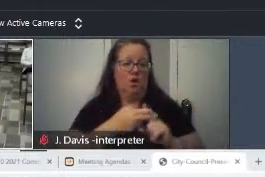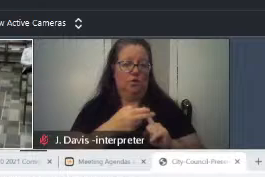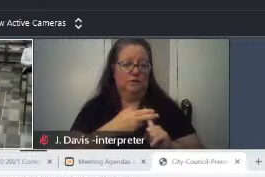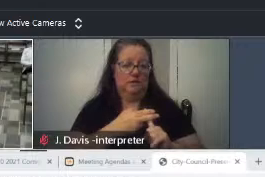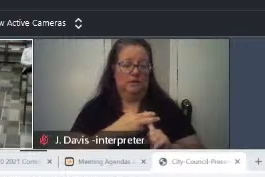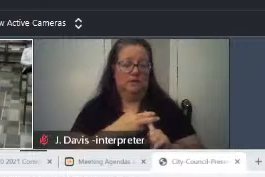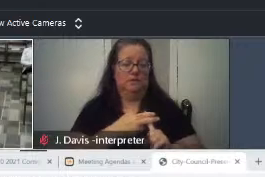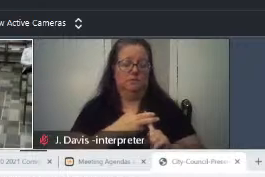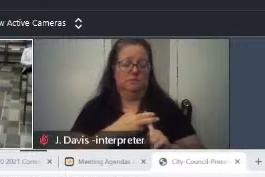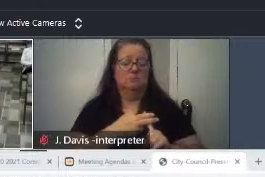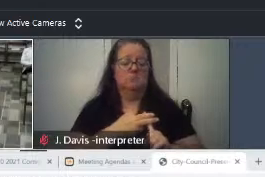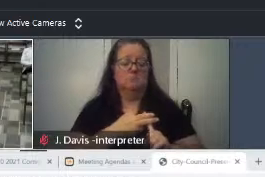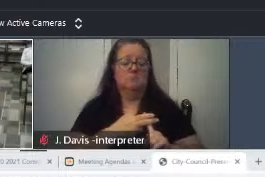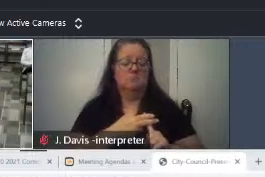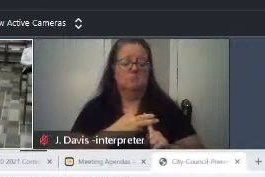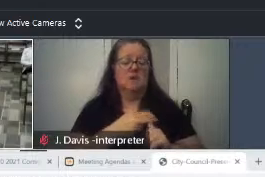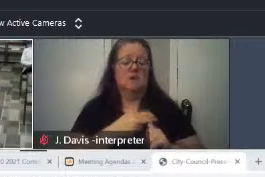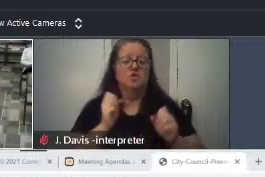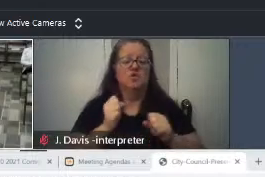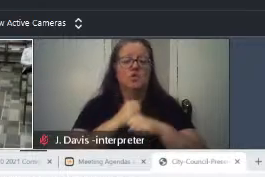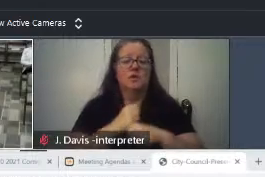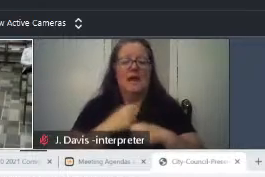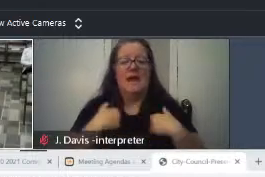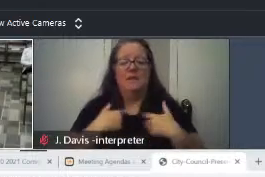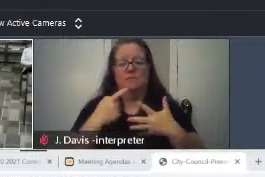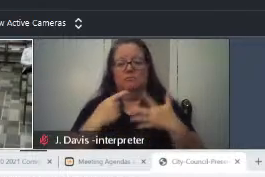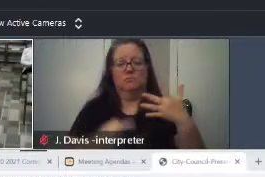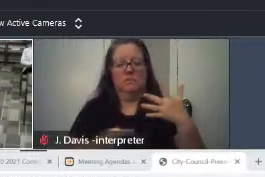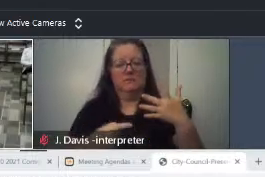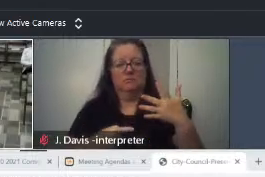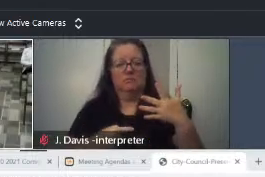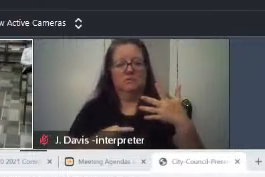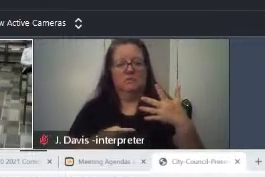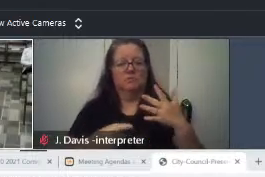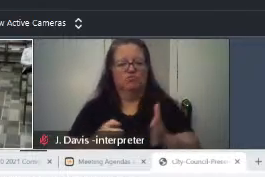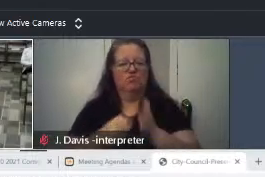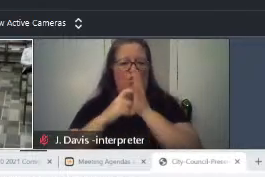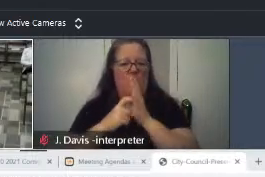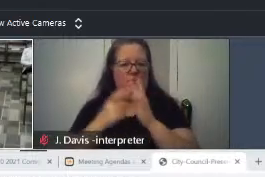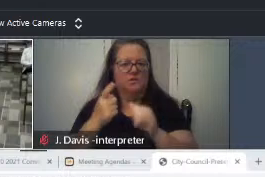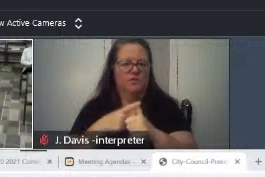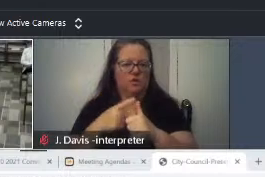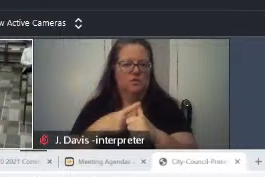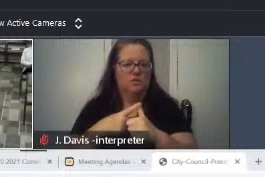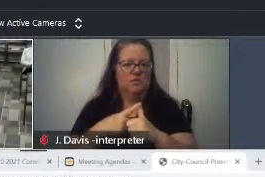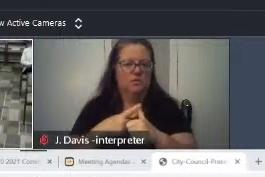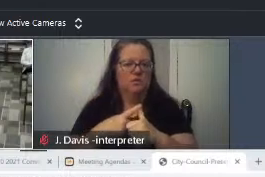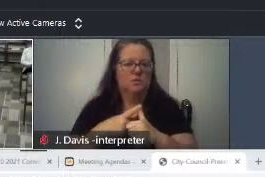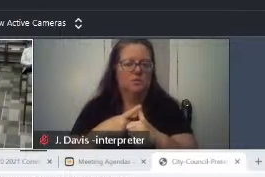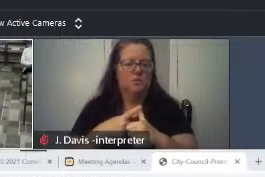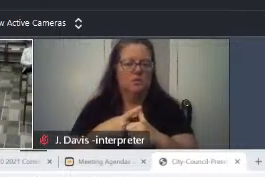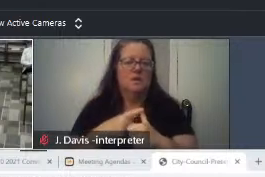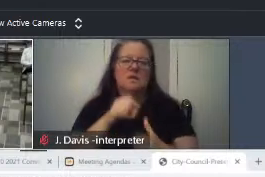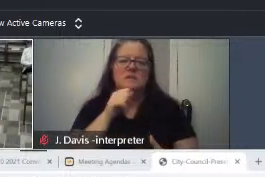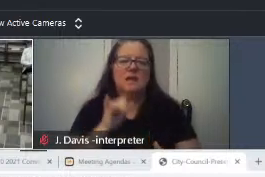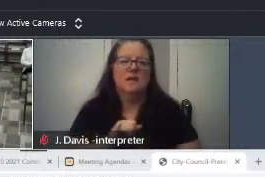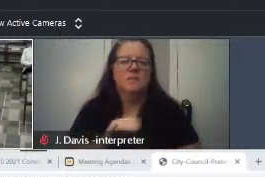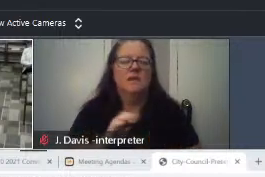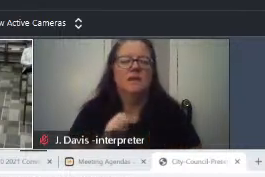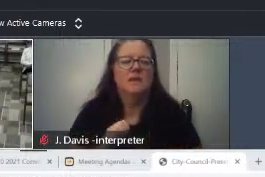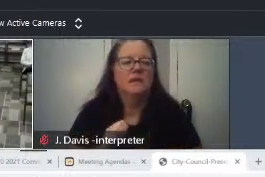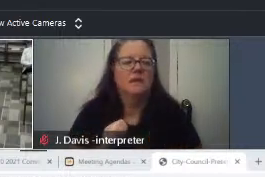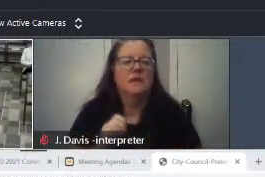Hotel, so could make some certain conditions on this particular sale. It's not going to be ensure. it's not going to be a Super 8 or something like That's that. what I want to make